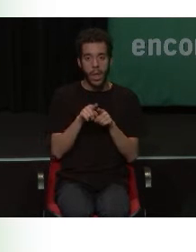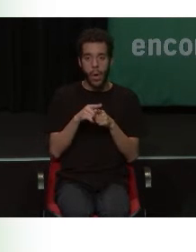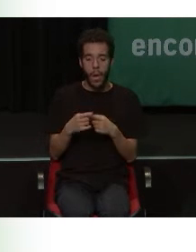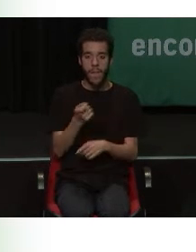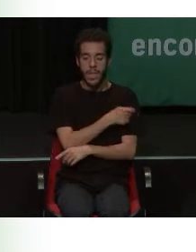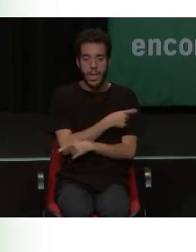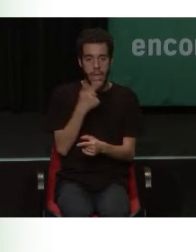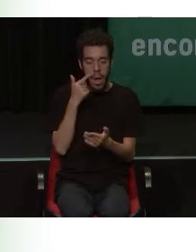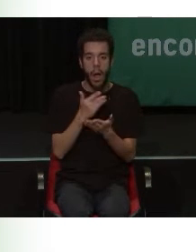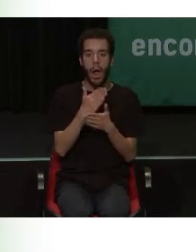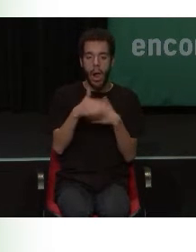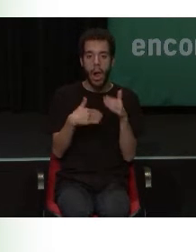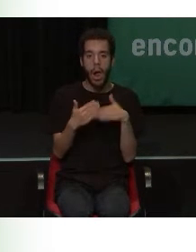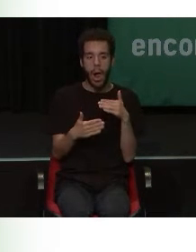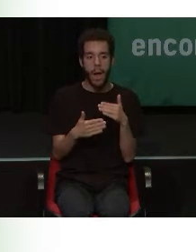campaigns.